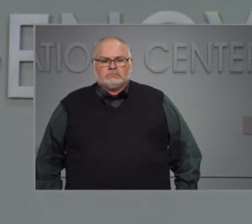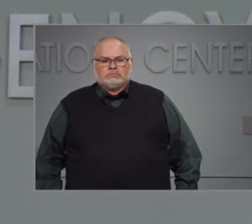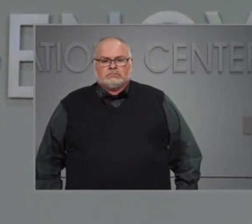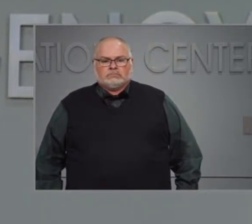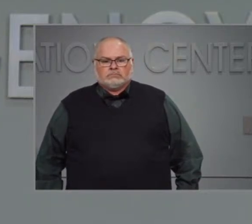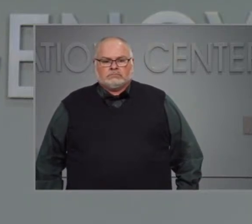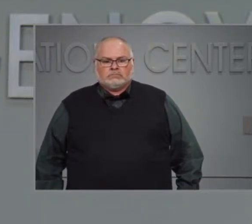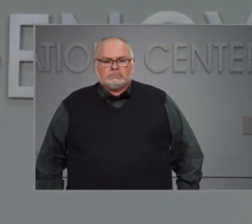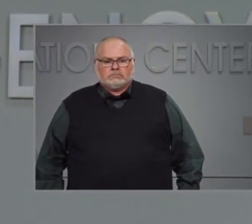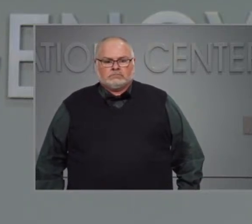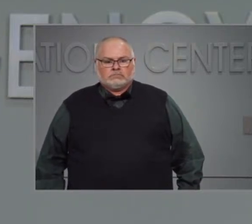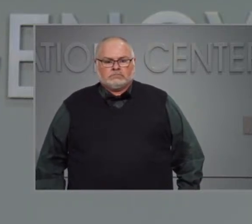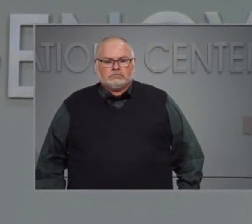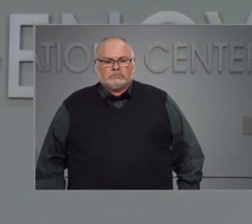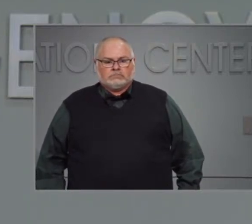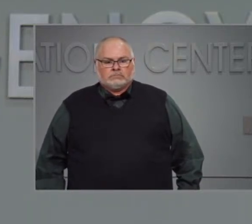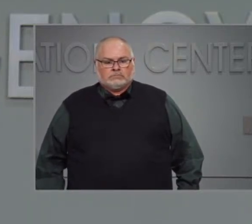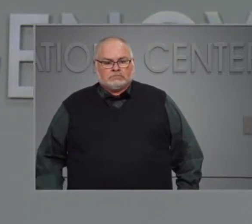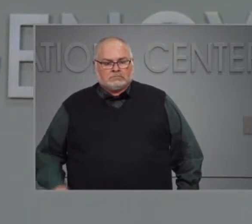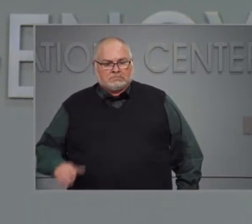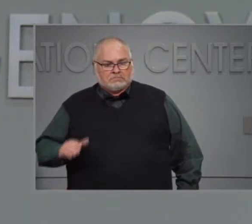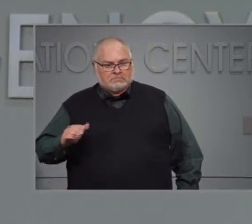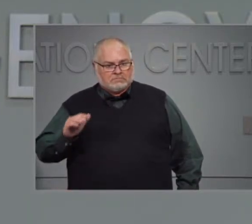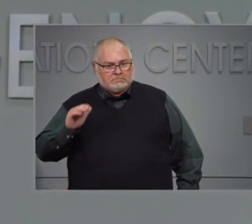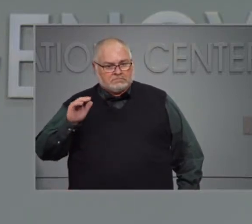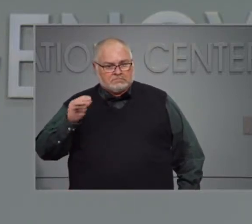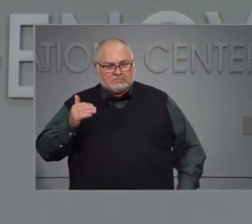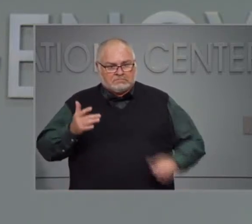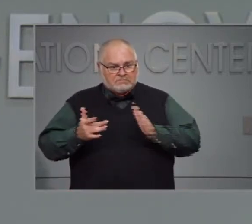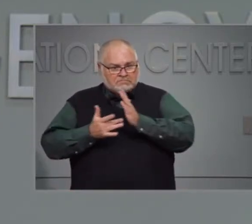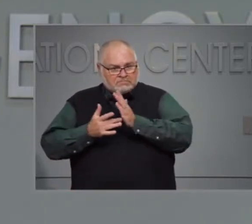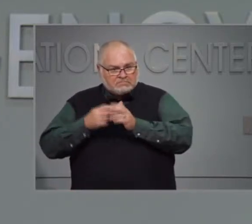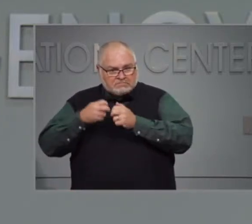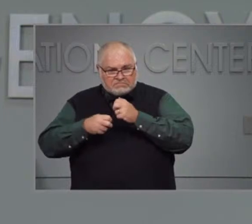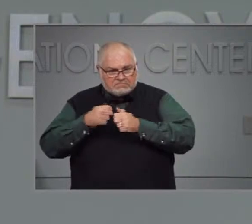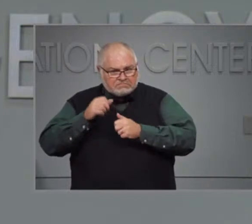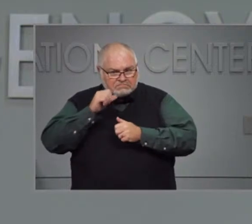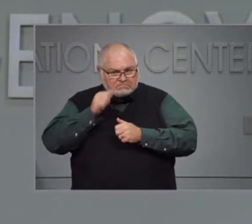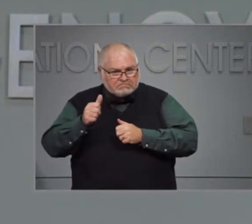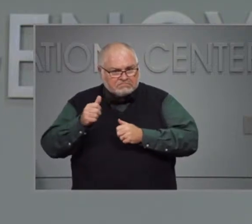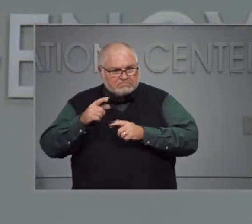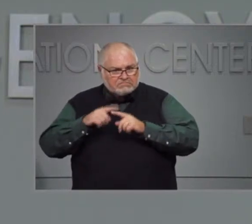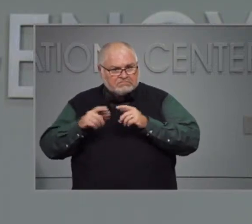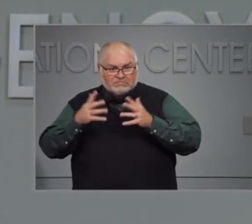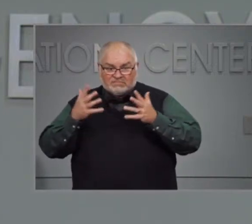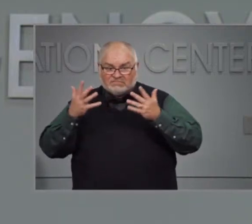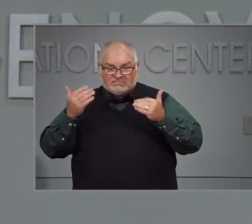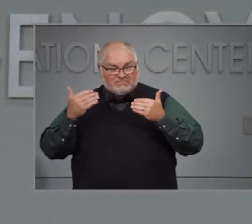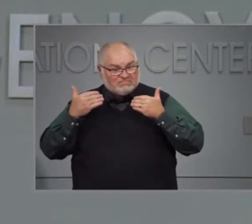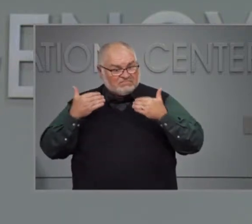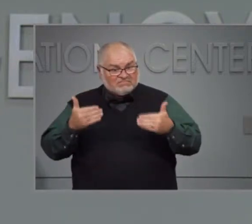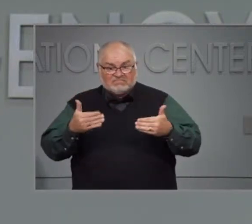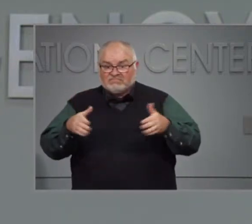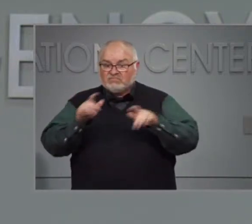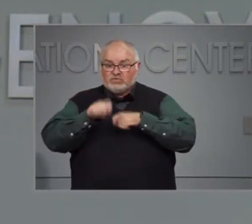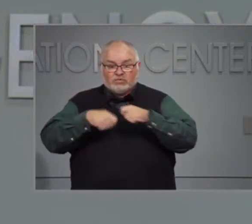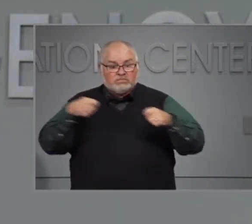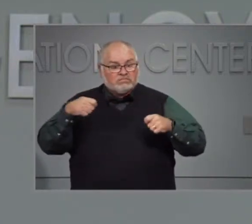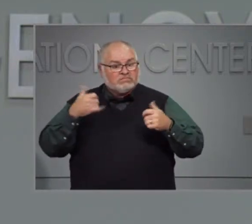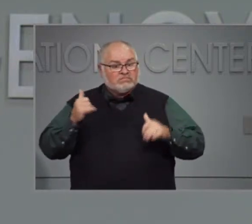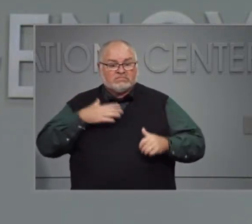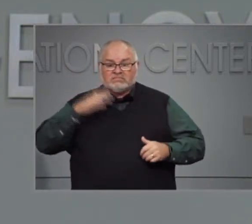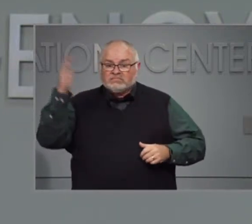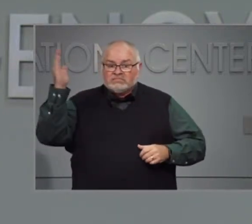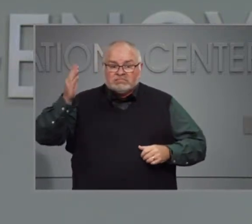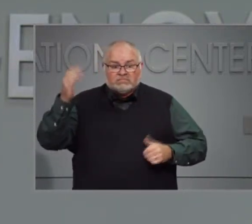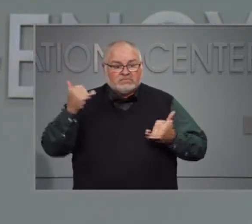All right, I think that we are having technical difficulties today, so we're going to have to leave it at my presentation on where we are